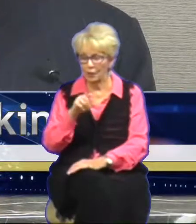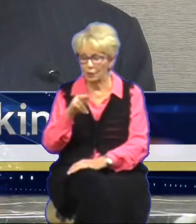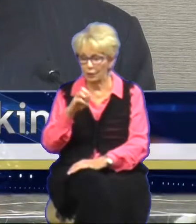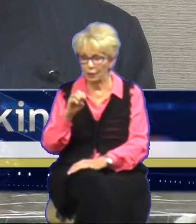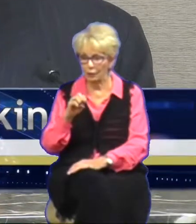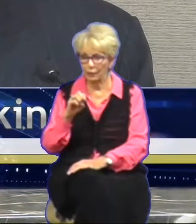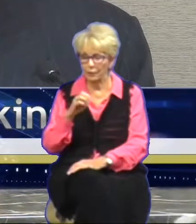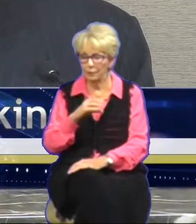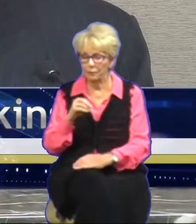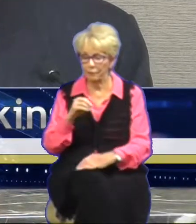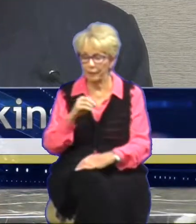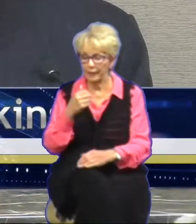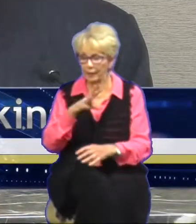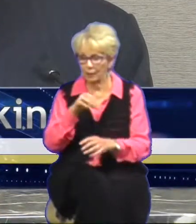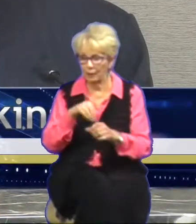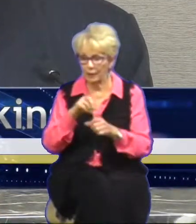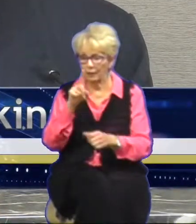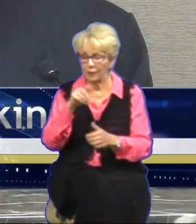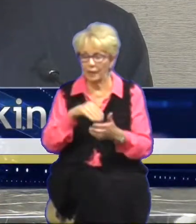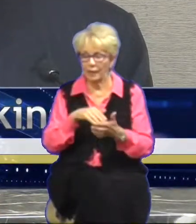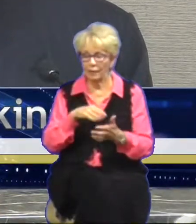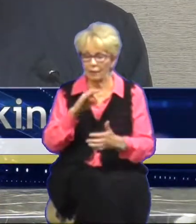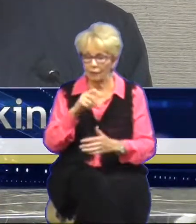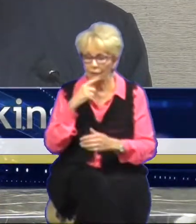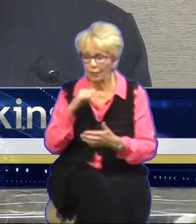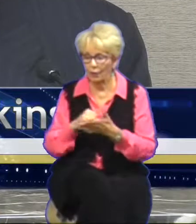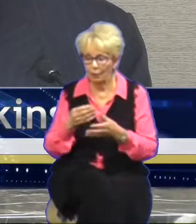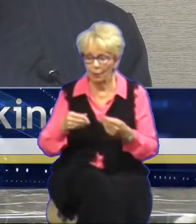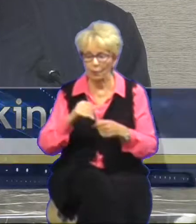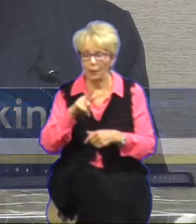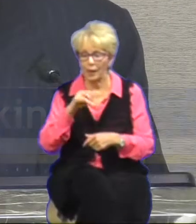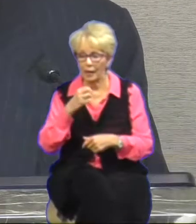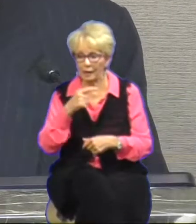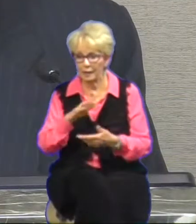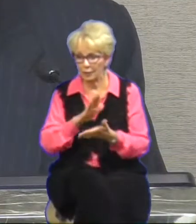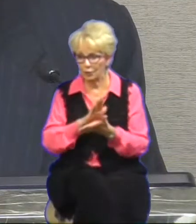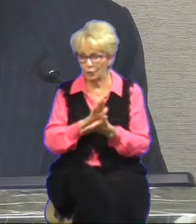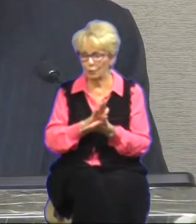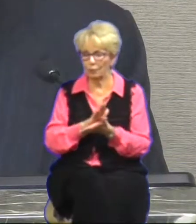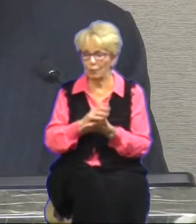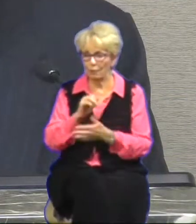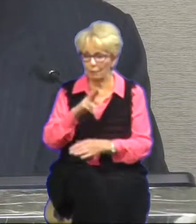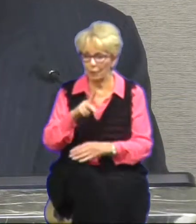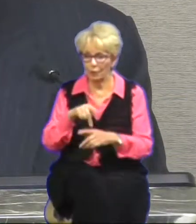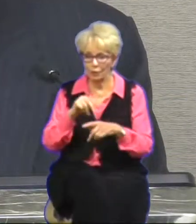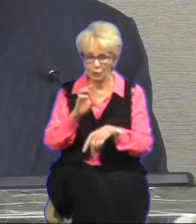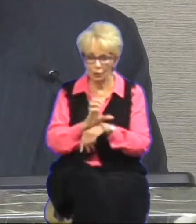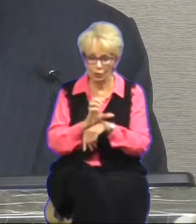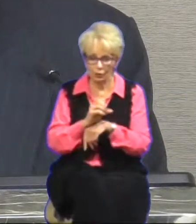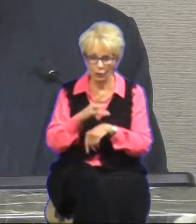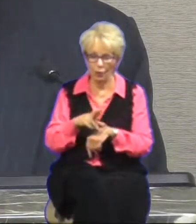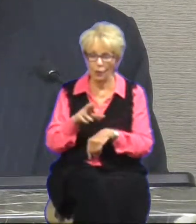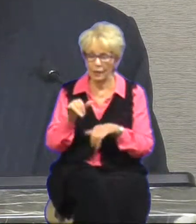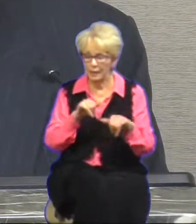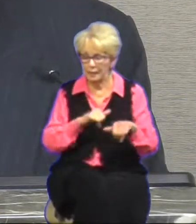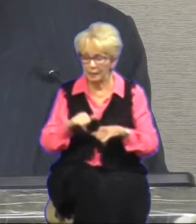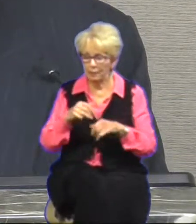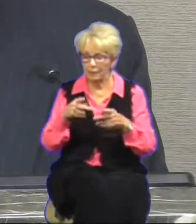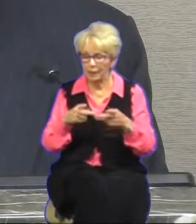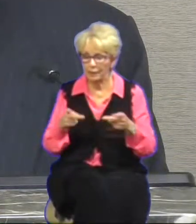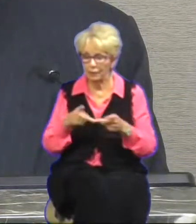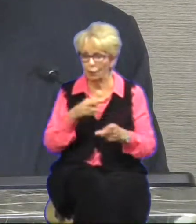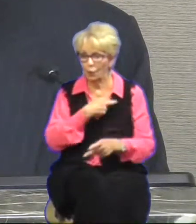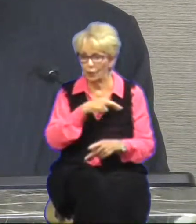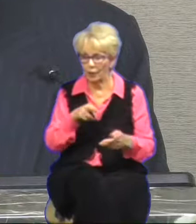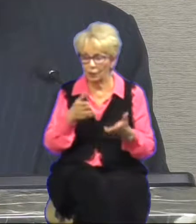district and or within 1,000 feet of a property line of any school, park, church, or similar place of religious